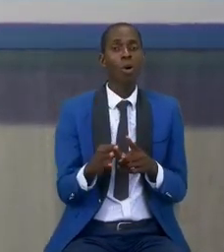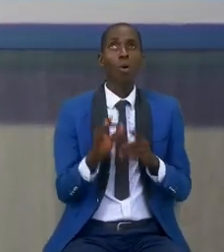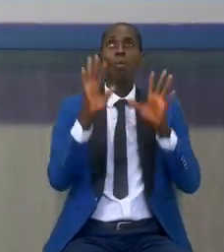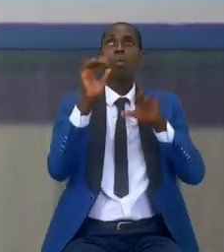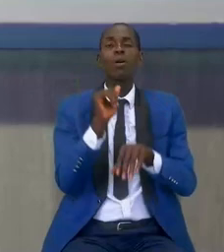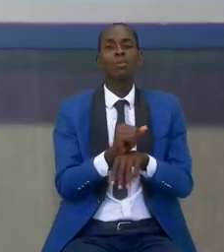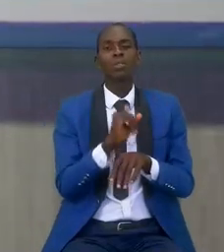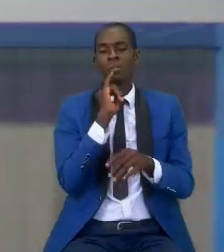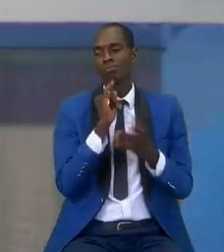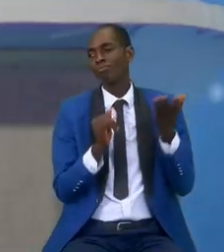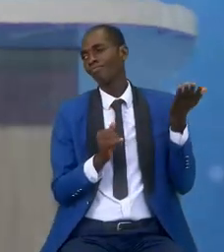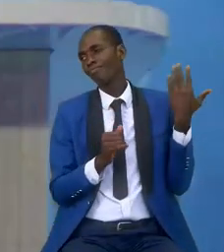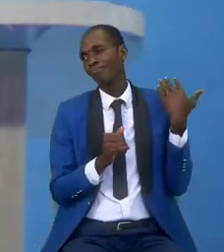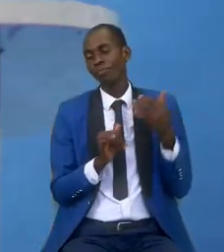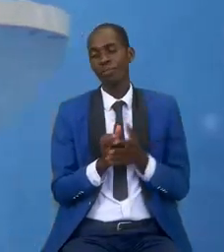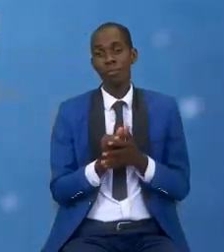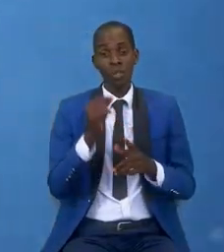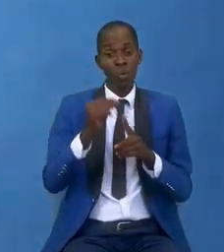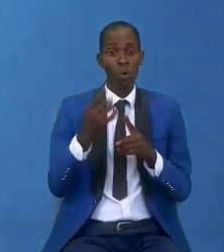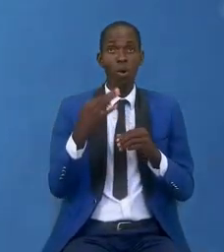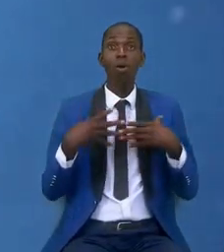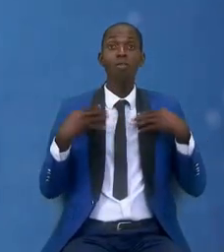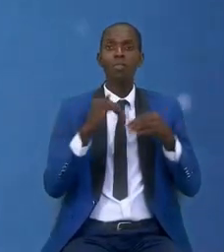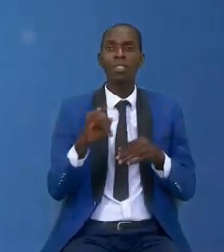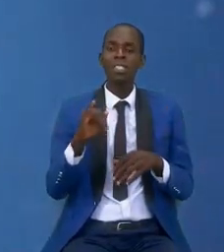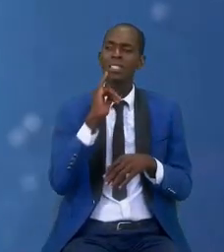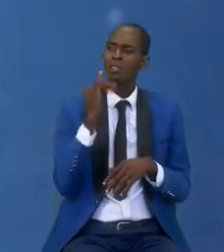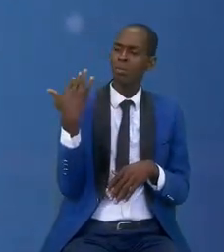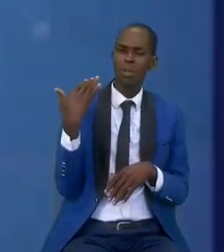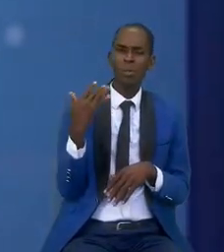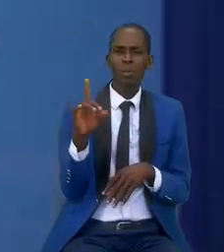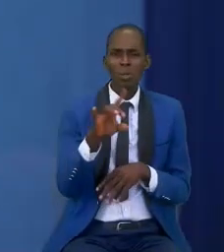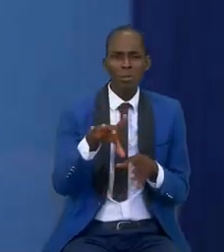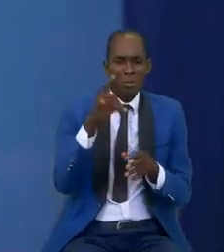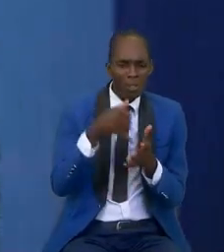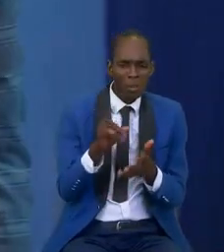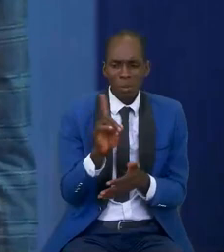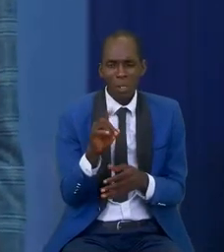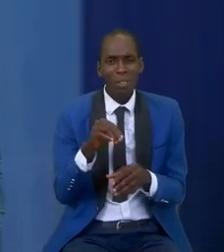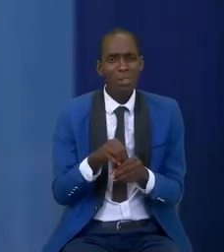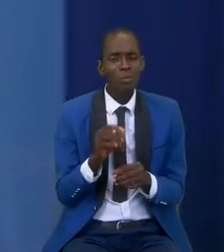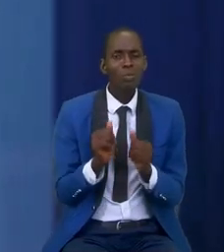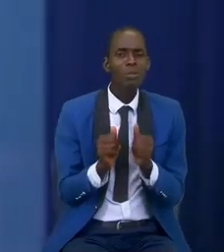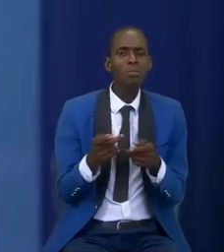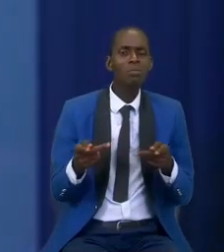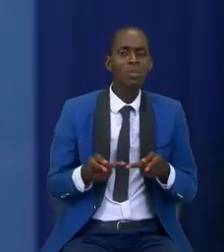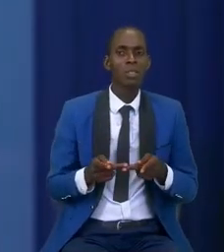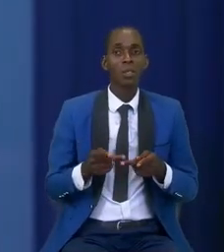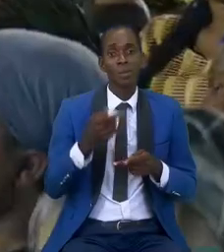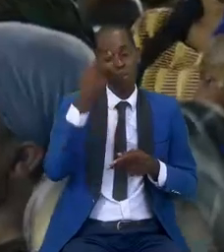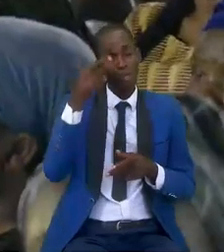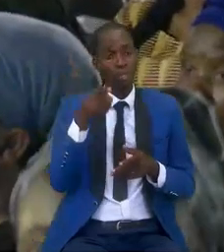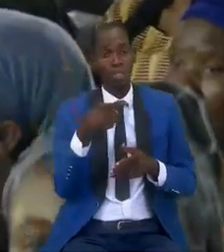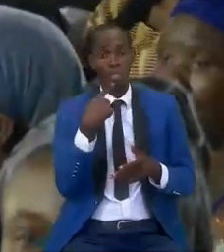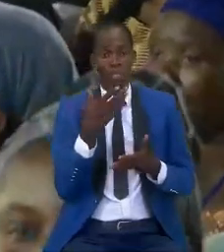he read that because he says the words of our God shall stand how long